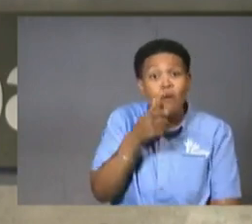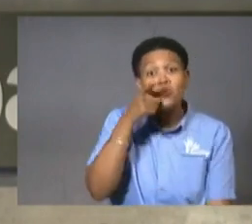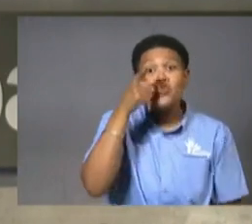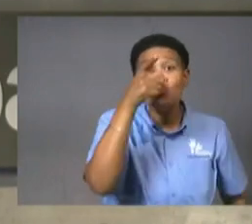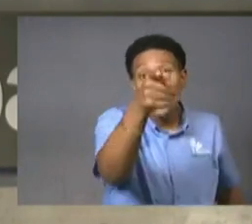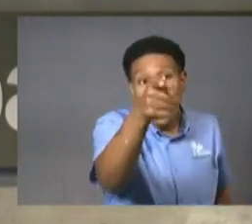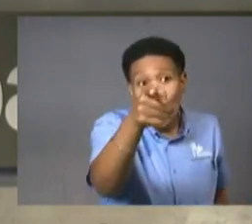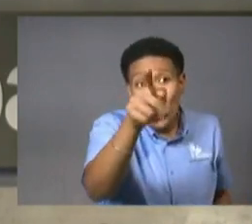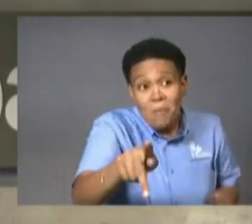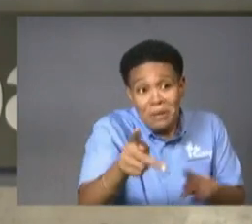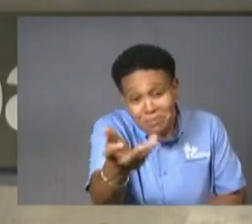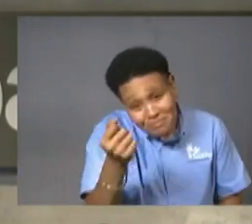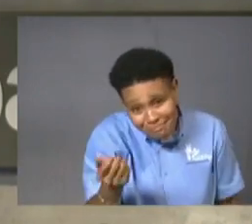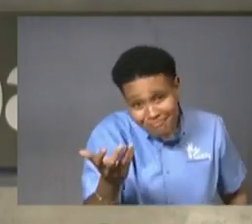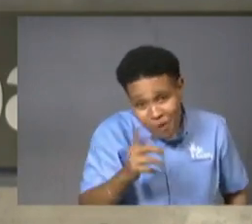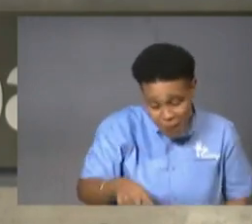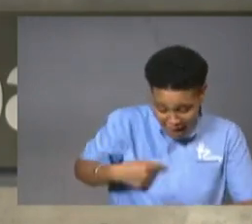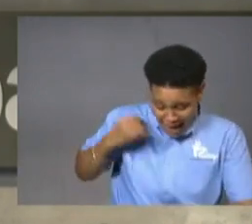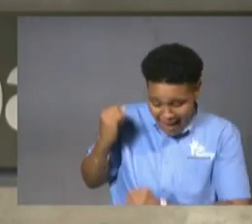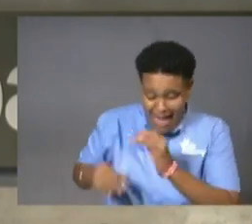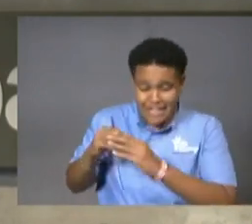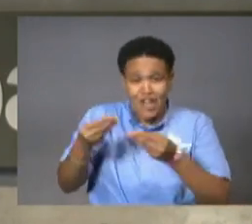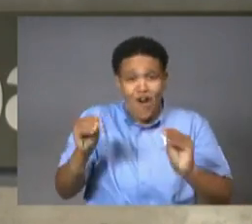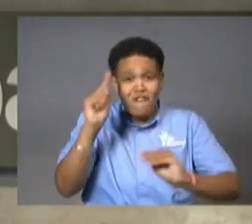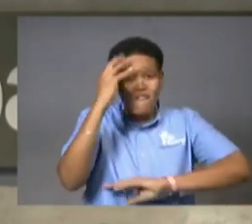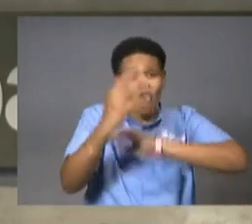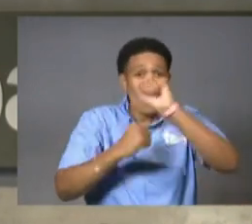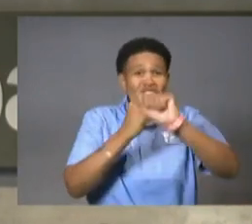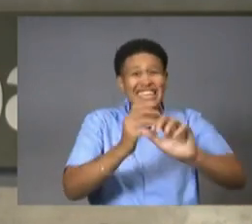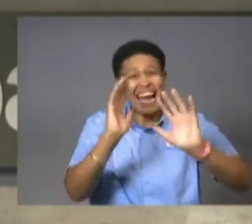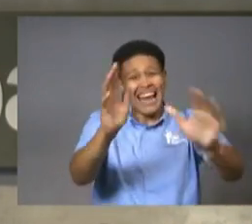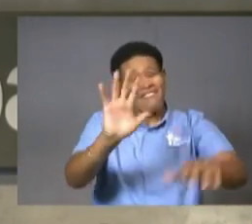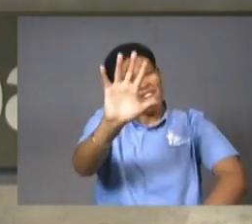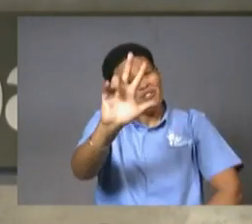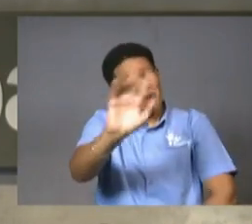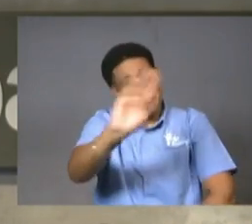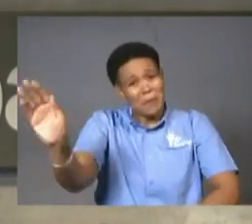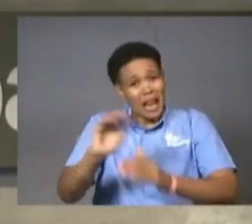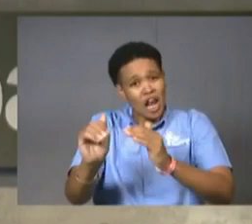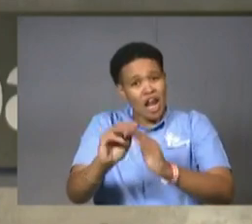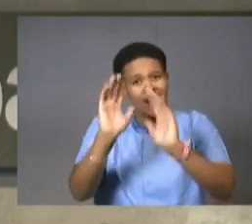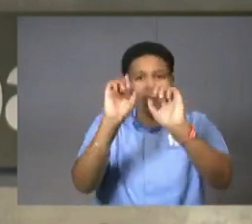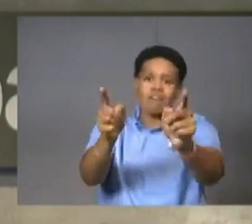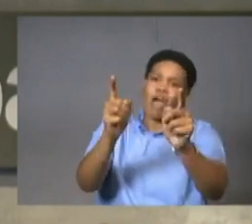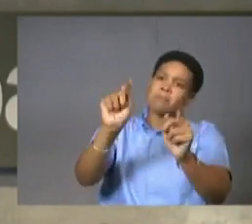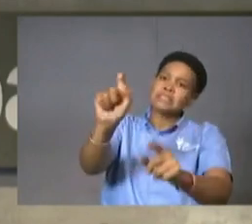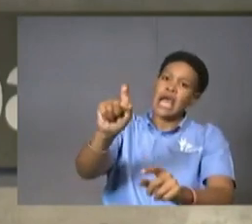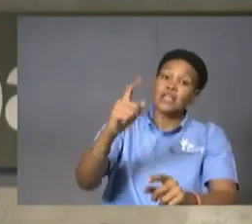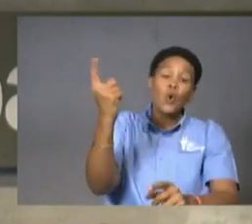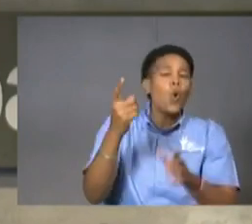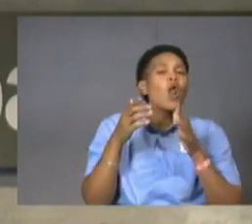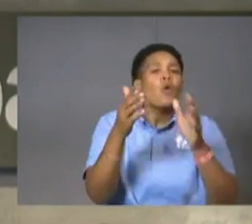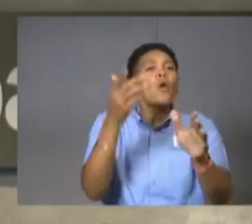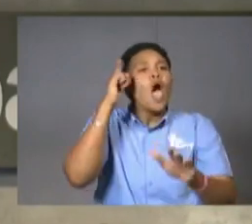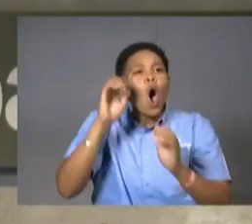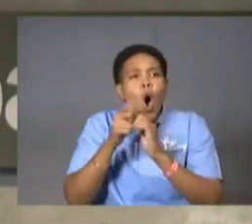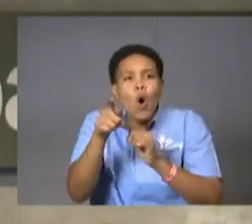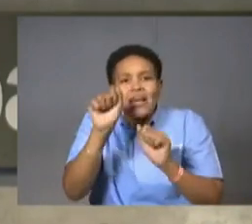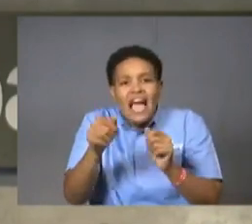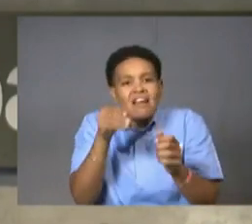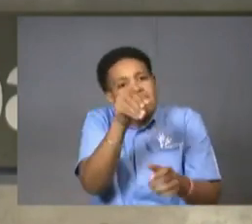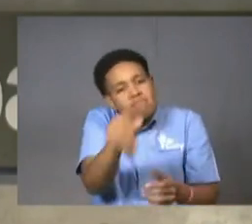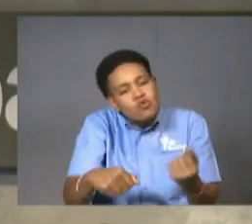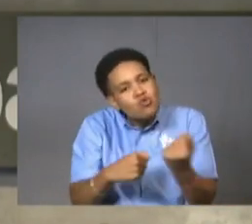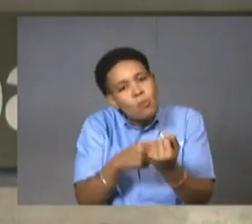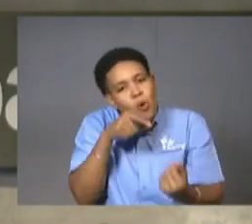people. When they were last in office for 4 years, they levied $53 billion of taxes, and that is the only way for them to finance